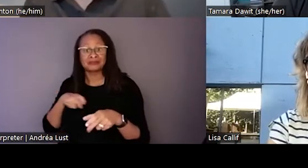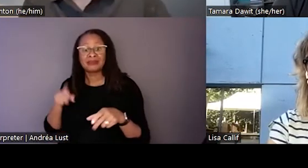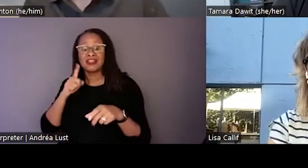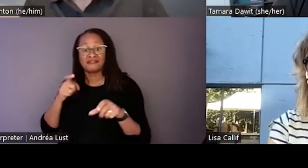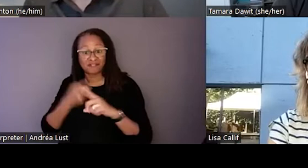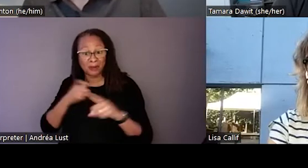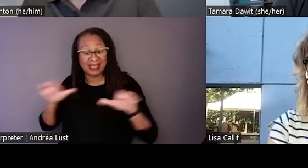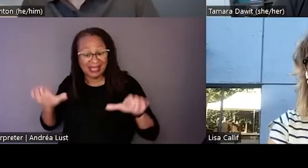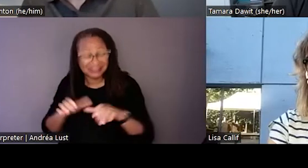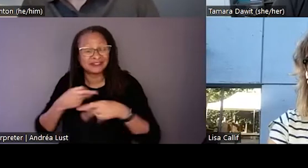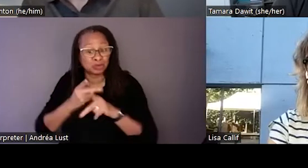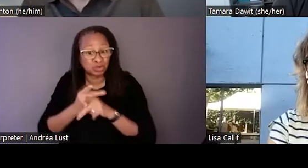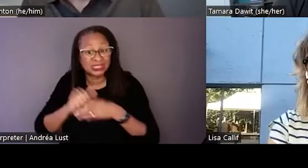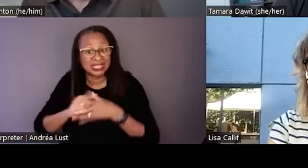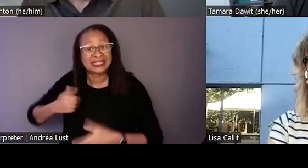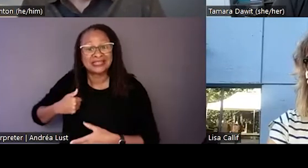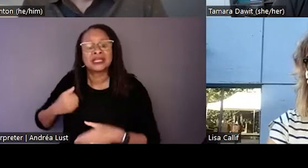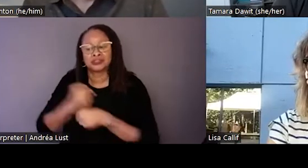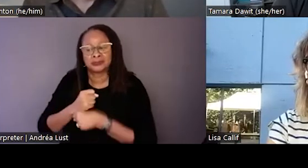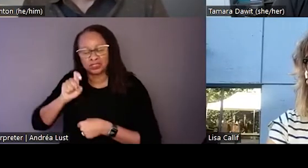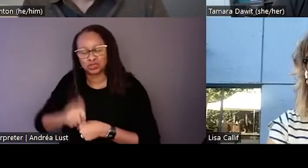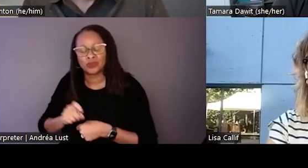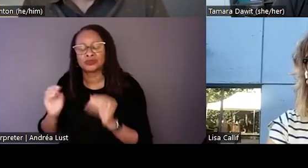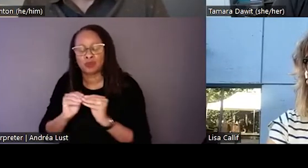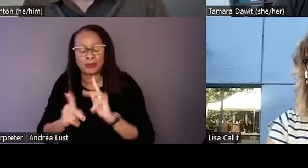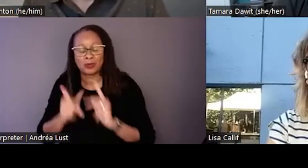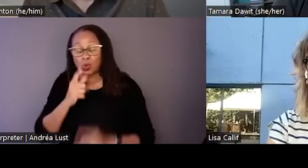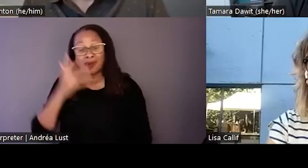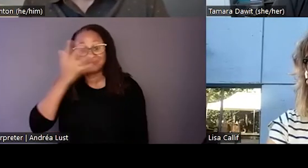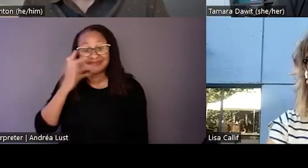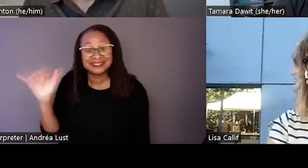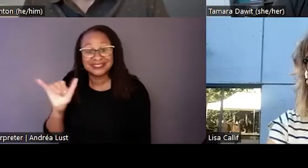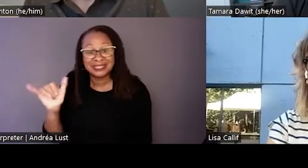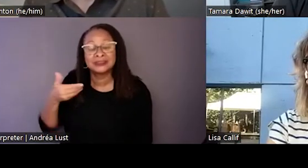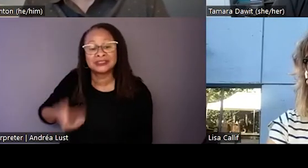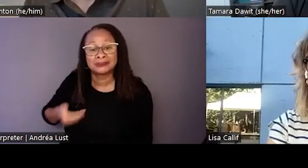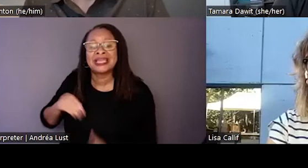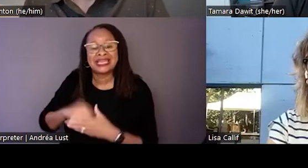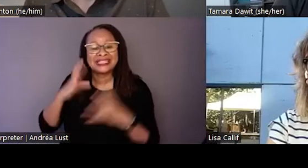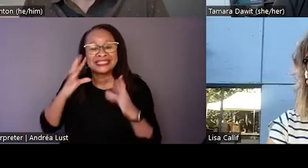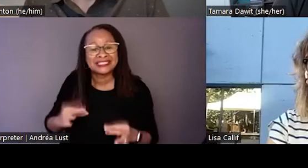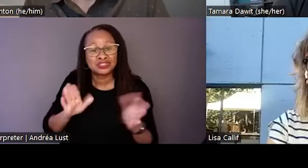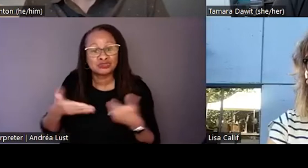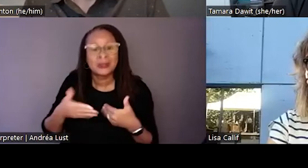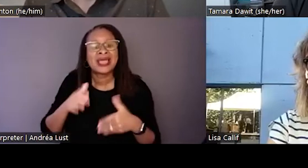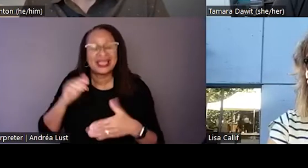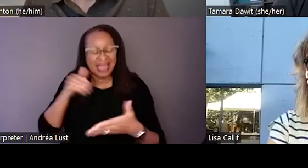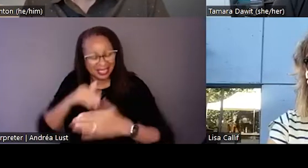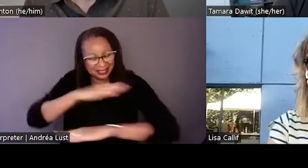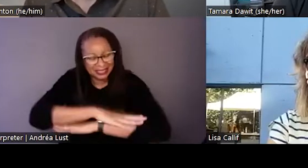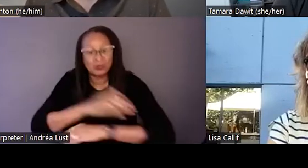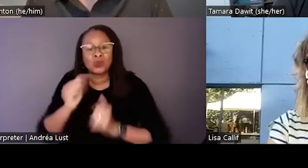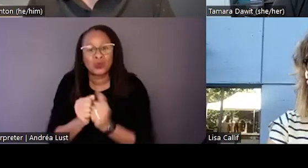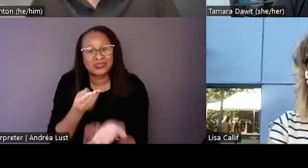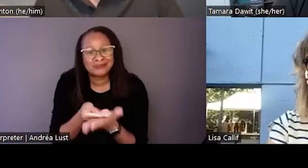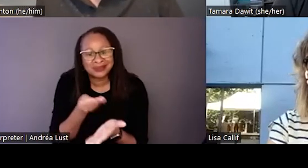Canada to make sure that there's more people that look like me in the decision-making rooms and also around the table being financed. A lot of the work